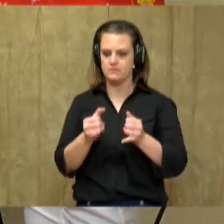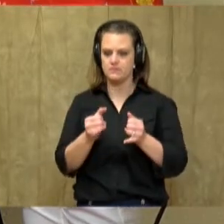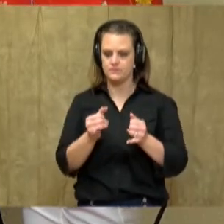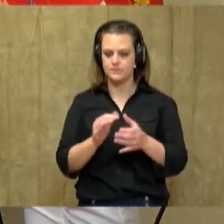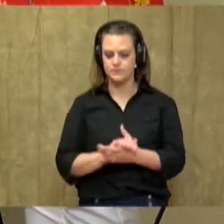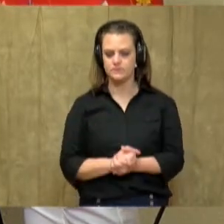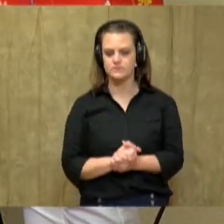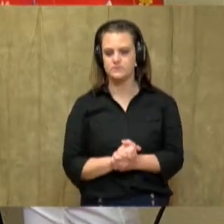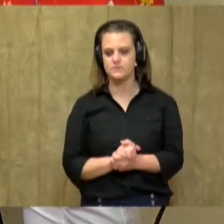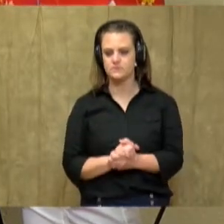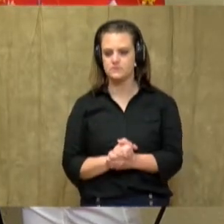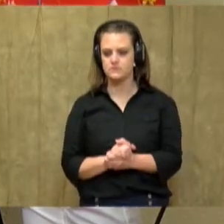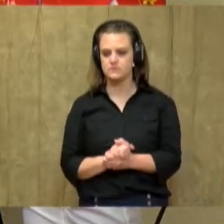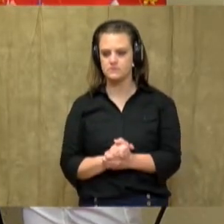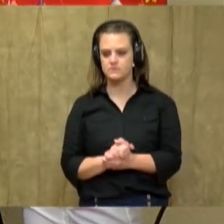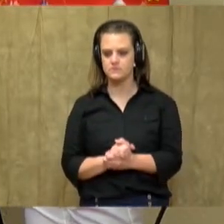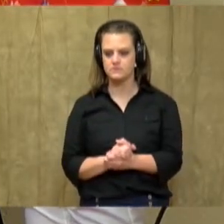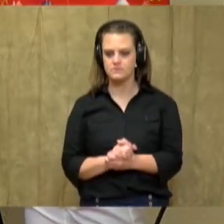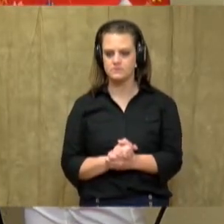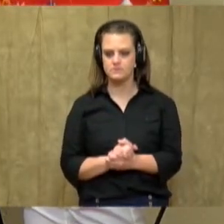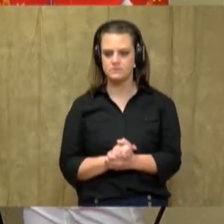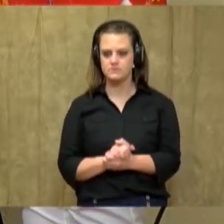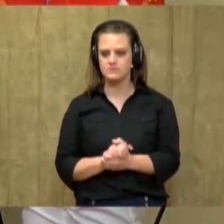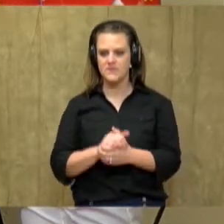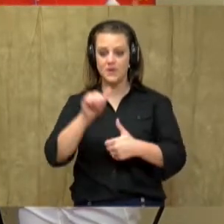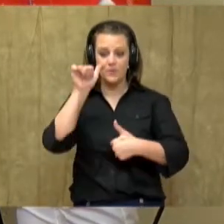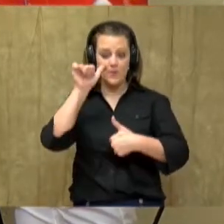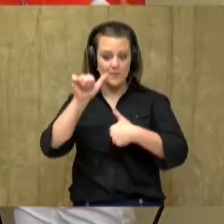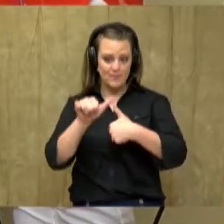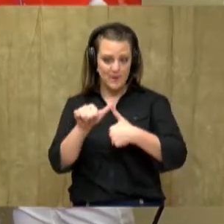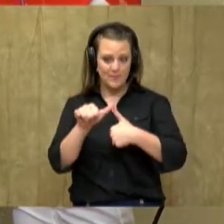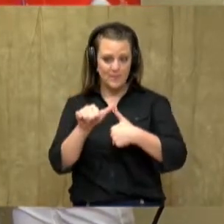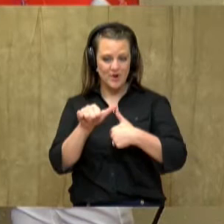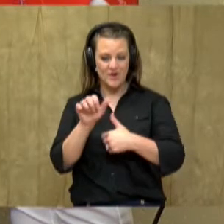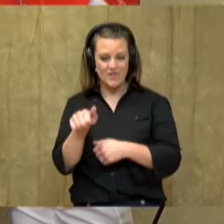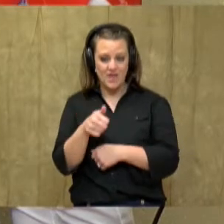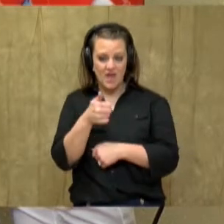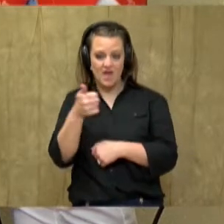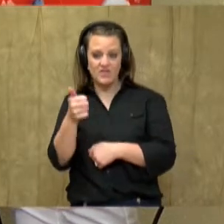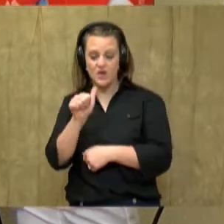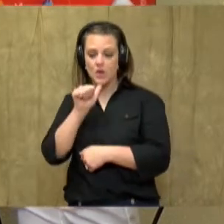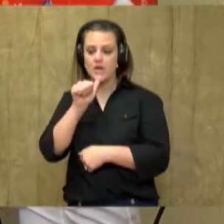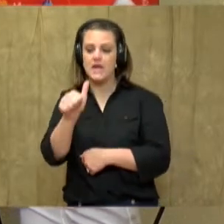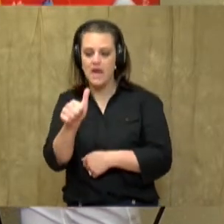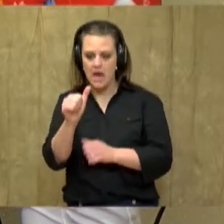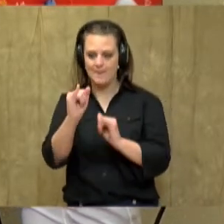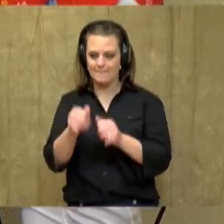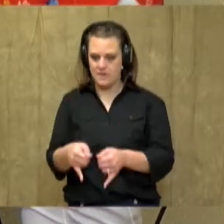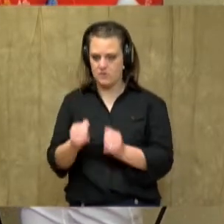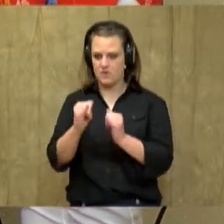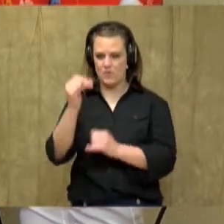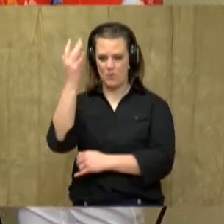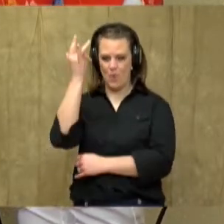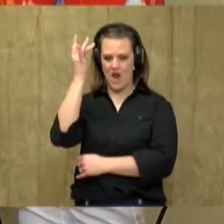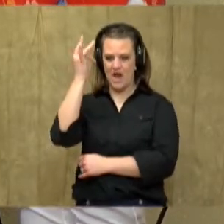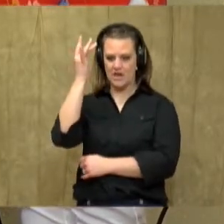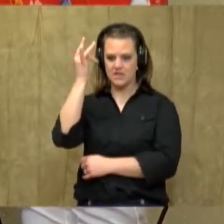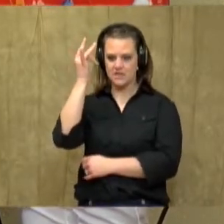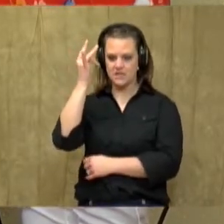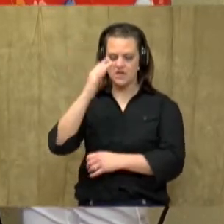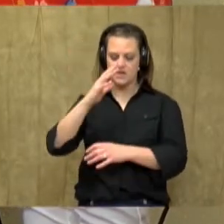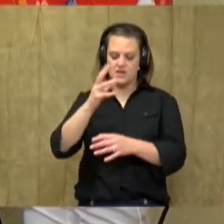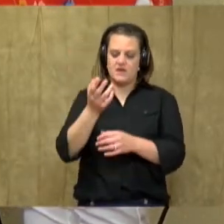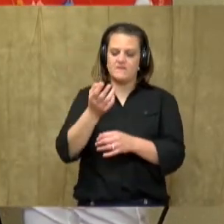lines. All right, and let's remember why these other shapes do not have parallel lines. Do they have a set